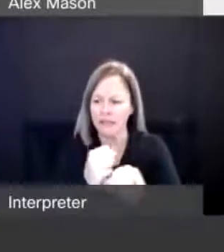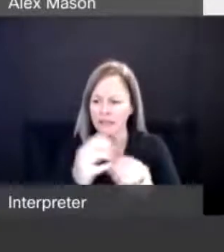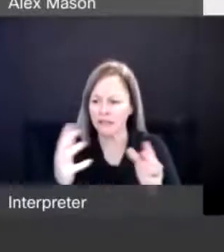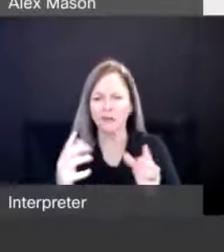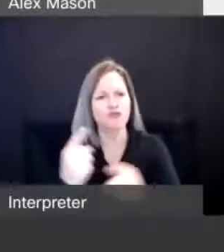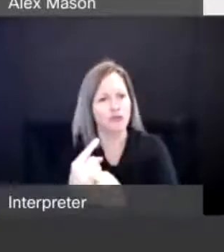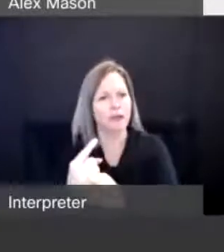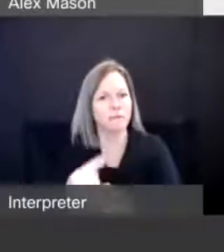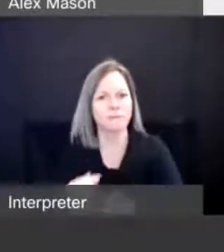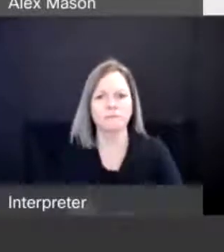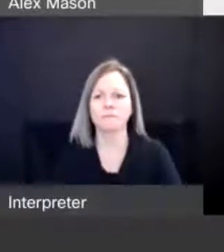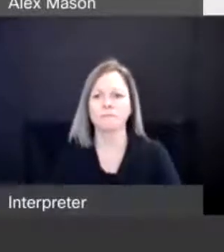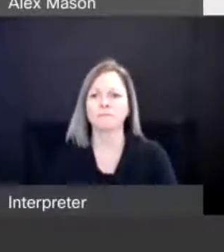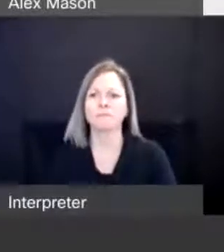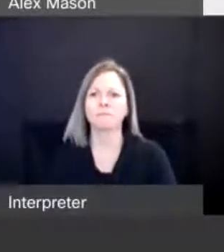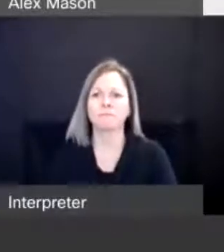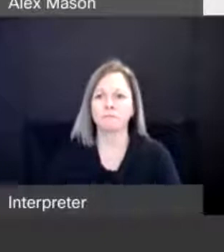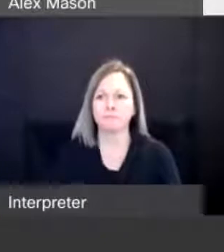correct.